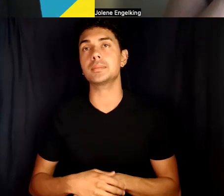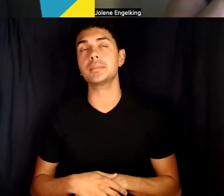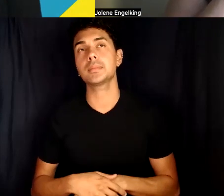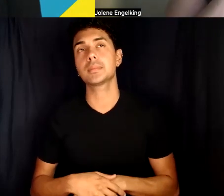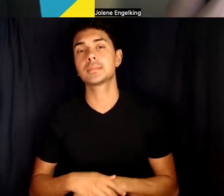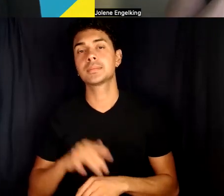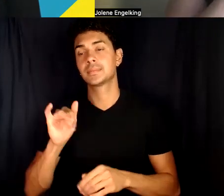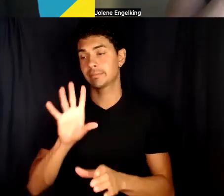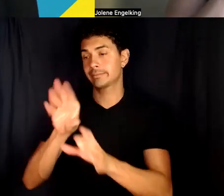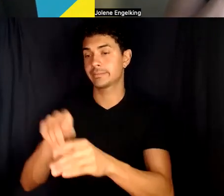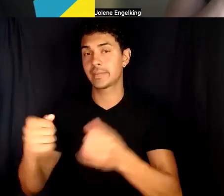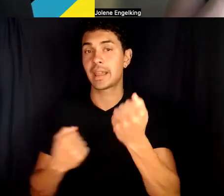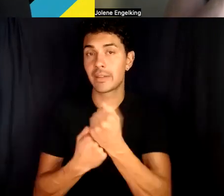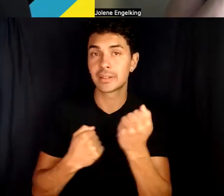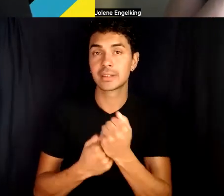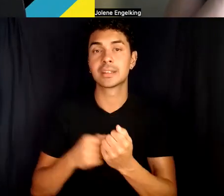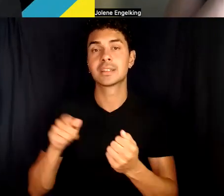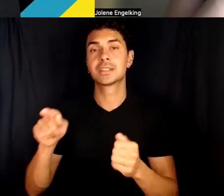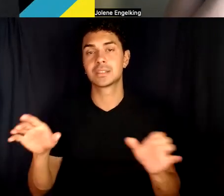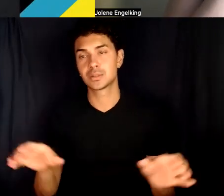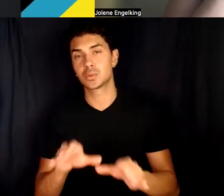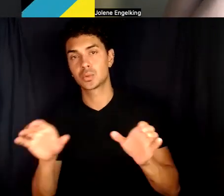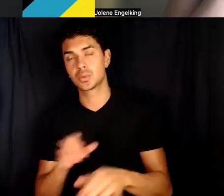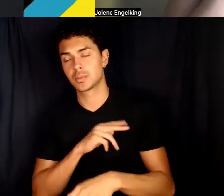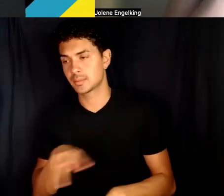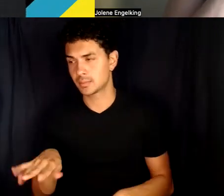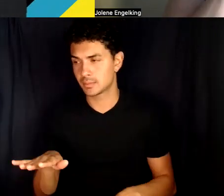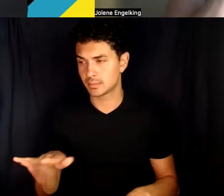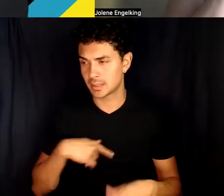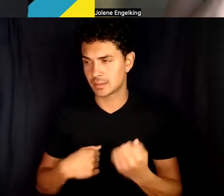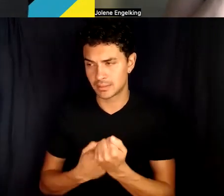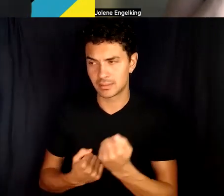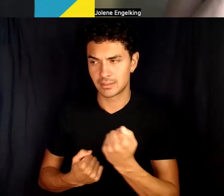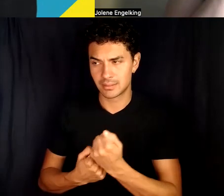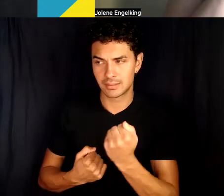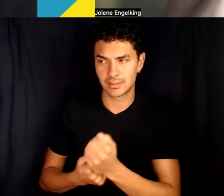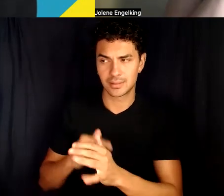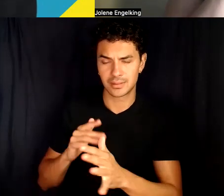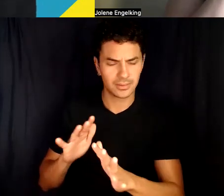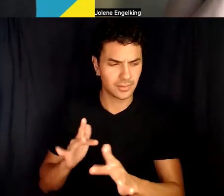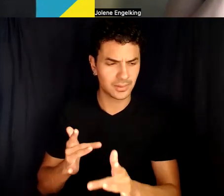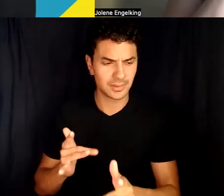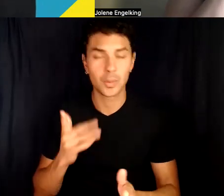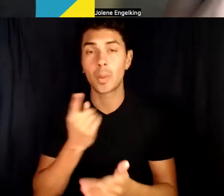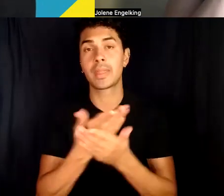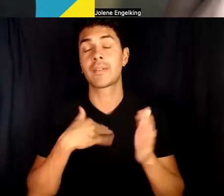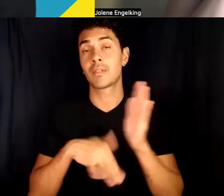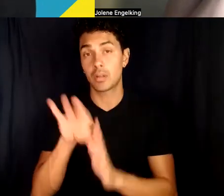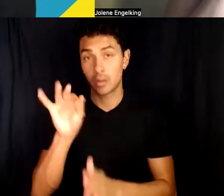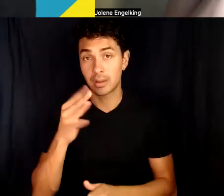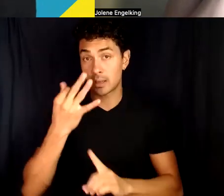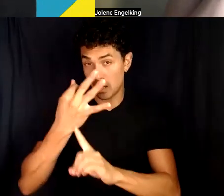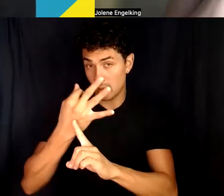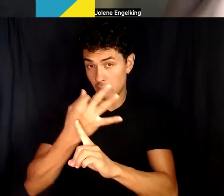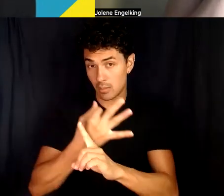Been at the advocate while she was doing SAAM exams over and over and over again. And for one thing, I'd found out after about 9 months that